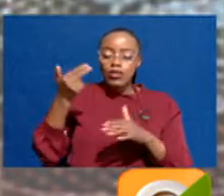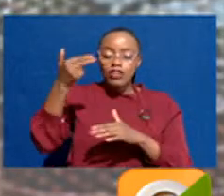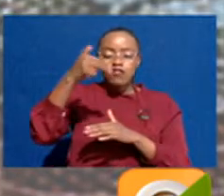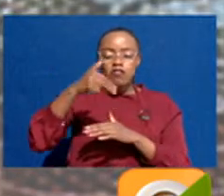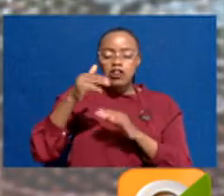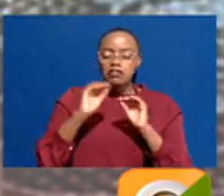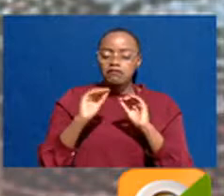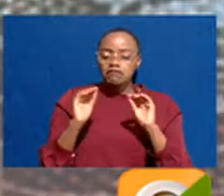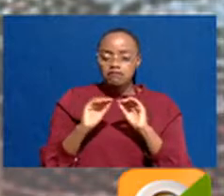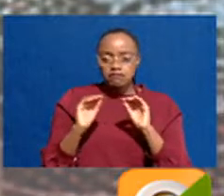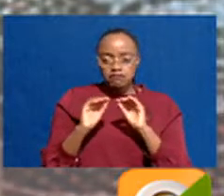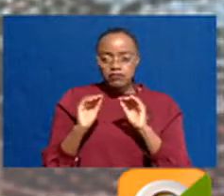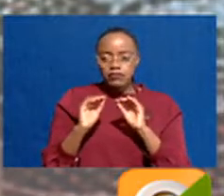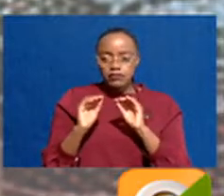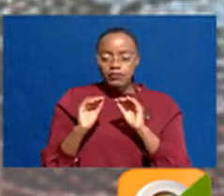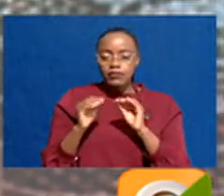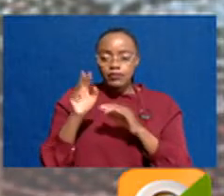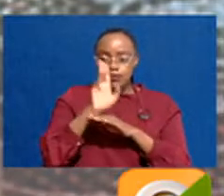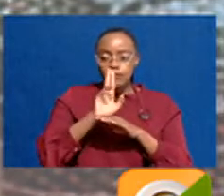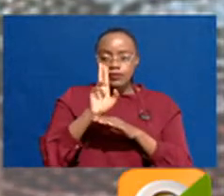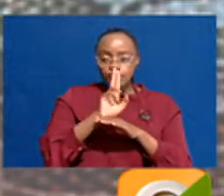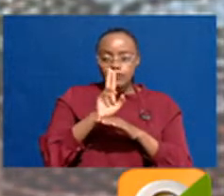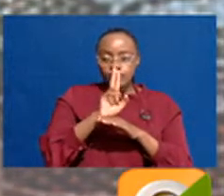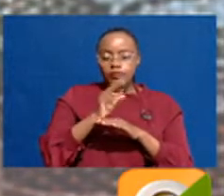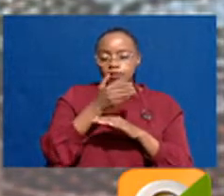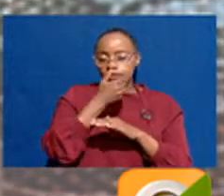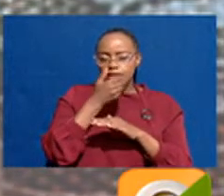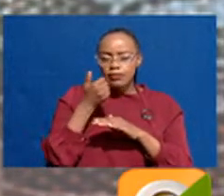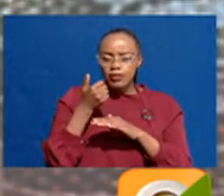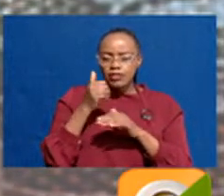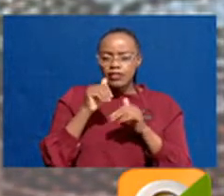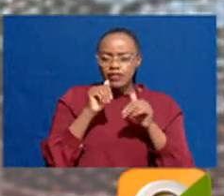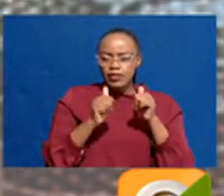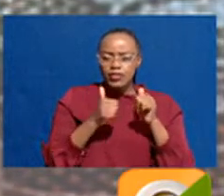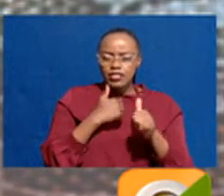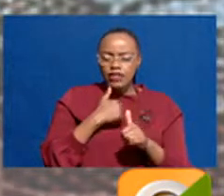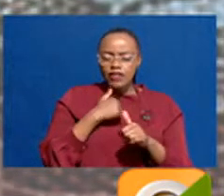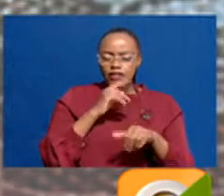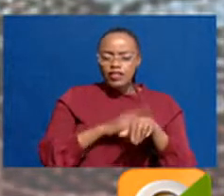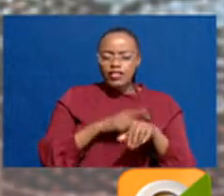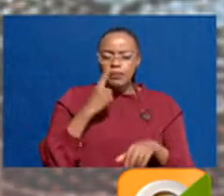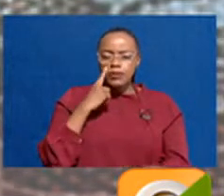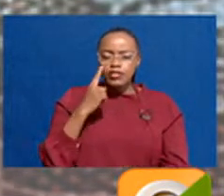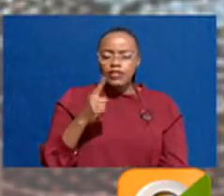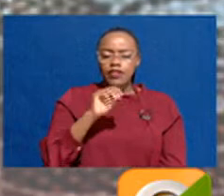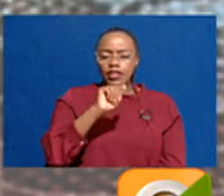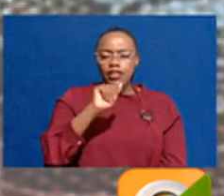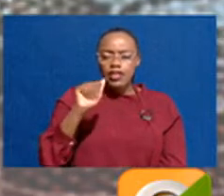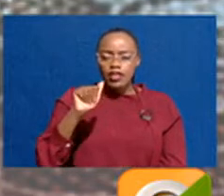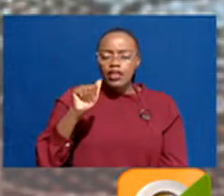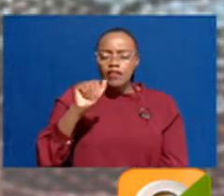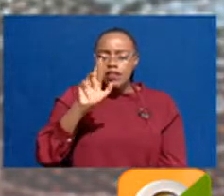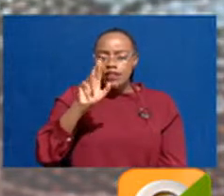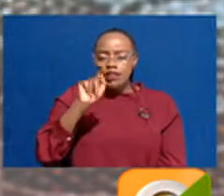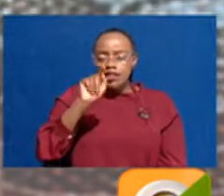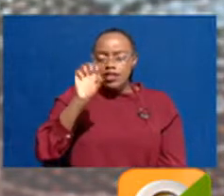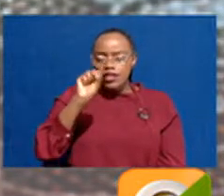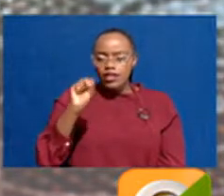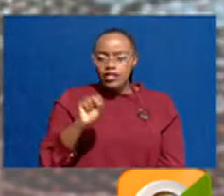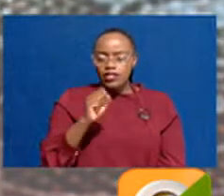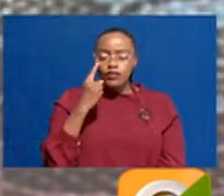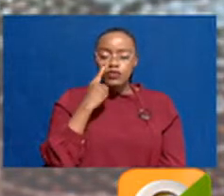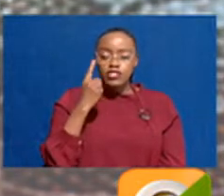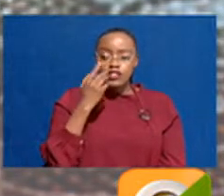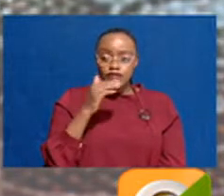Uh-huh. We use the base as the AA. If you looked at AA rates, mm-hmm. and it will actually, you'll see in AA